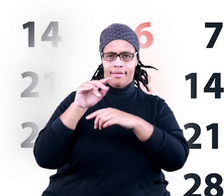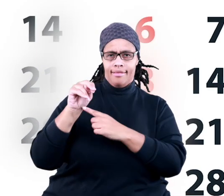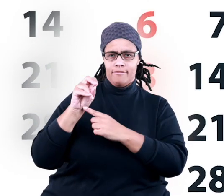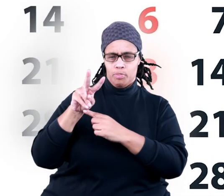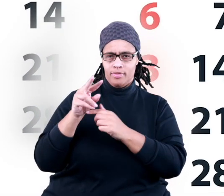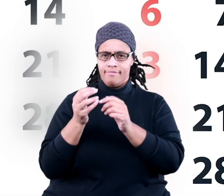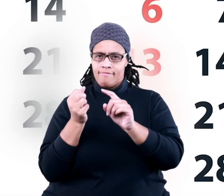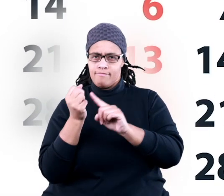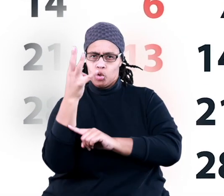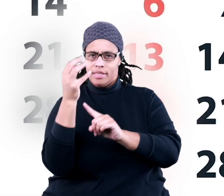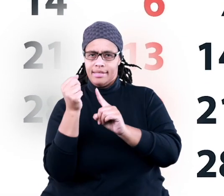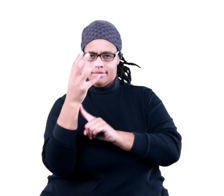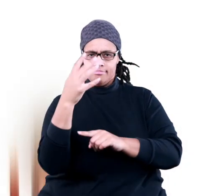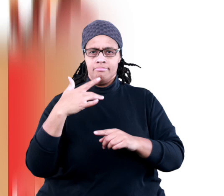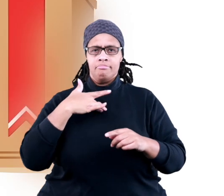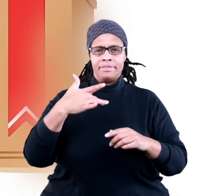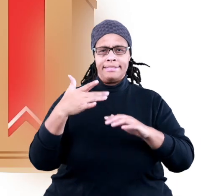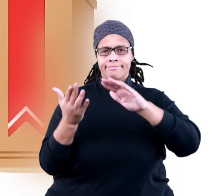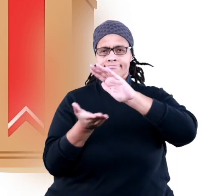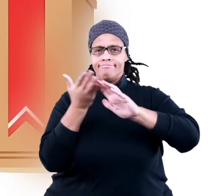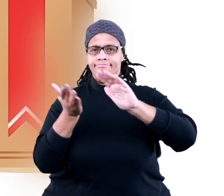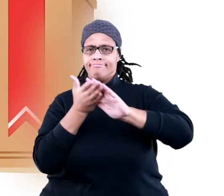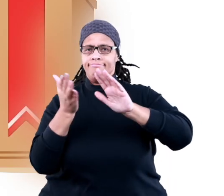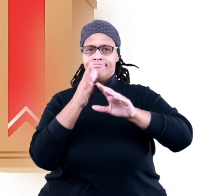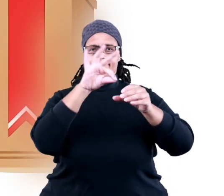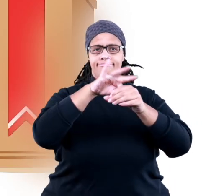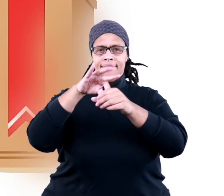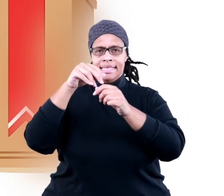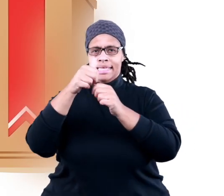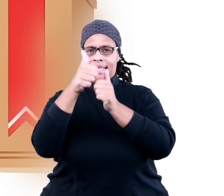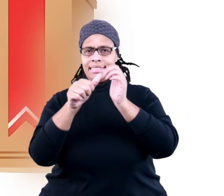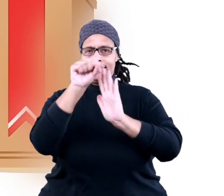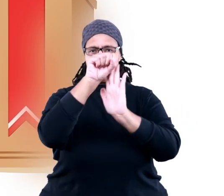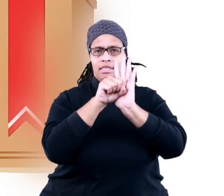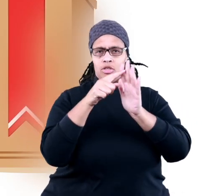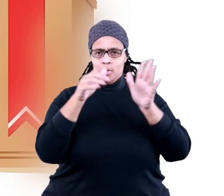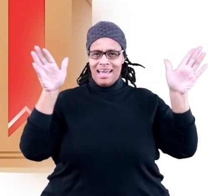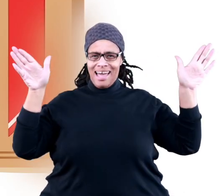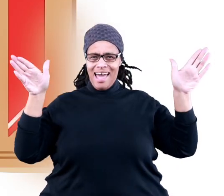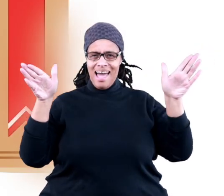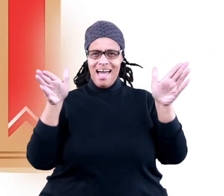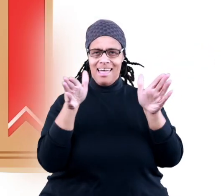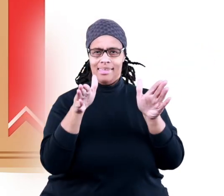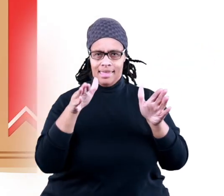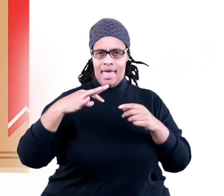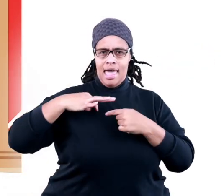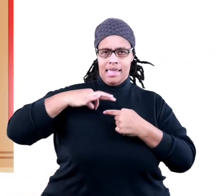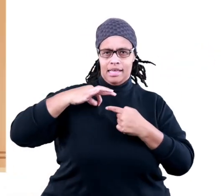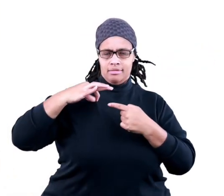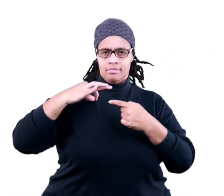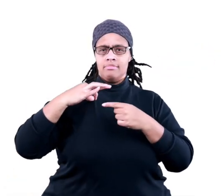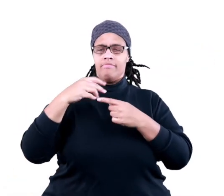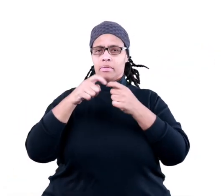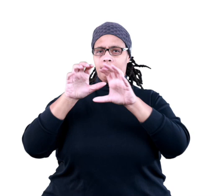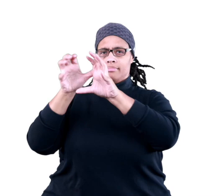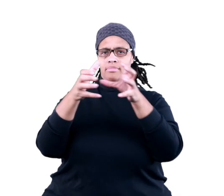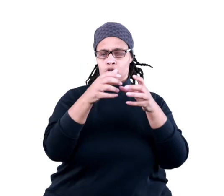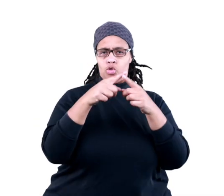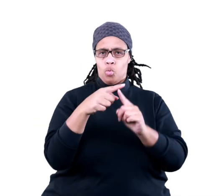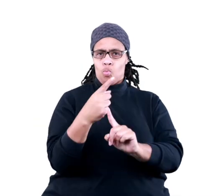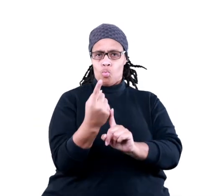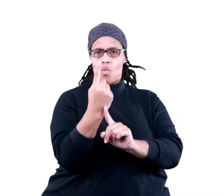November every 4 years, there are primaries in each state to narrow down the candidates from each party to just